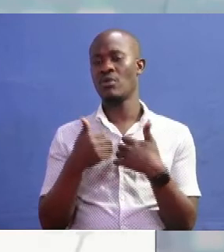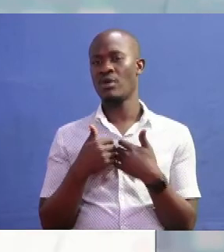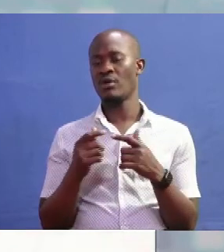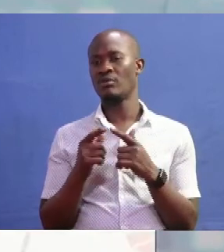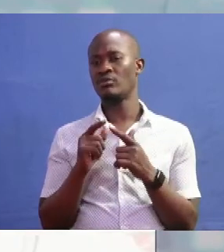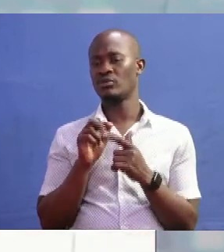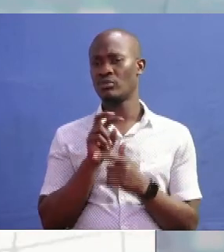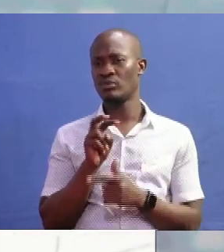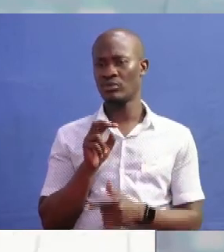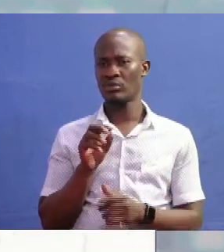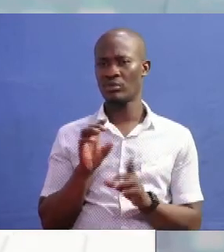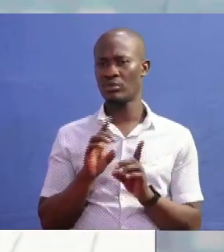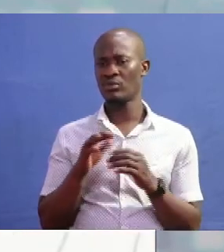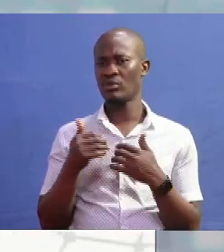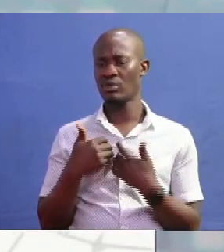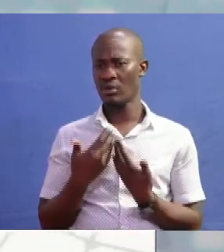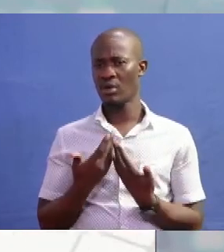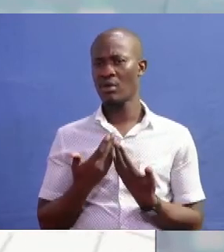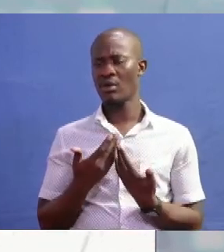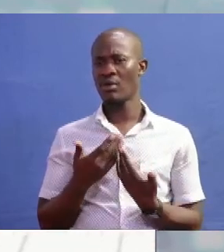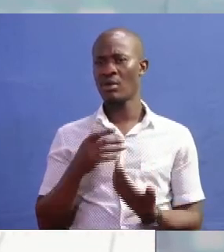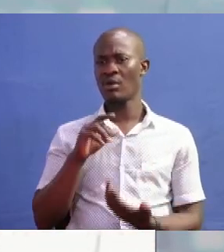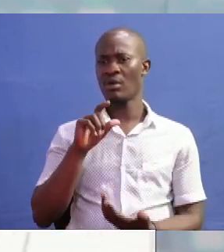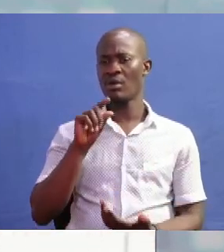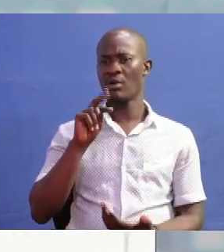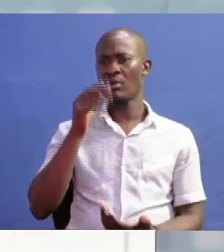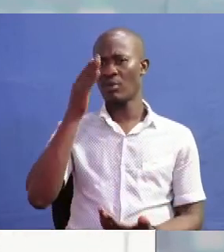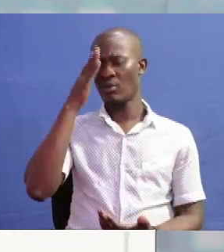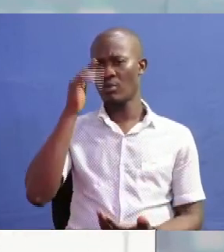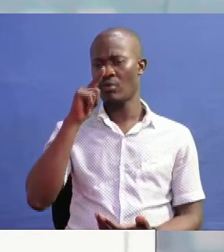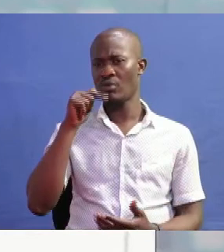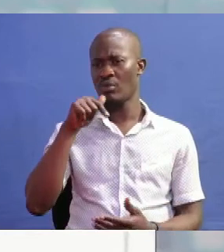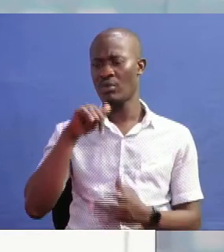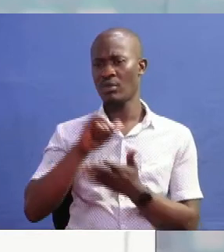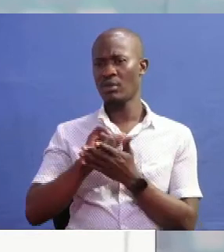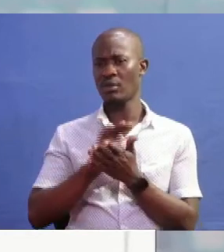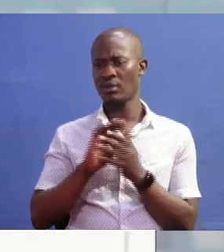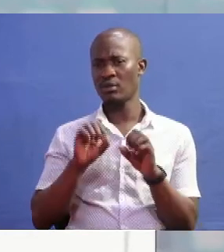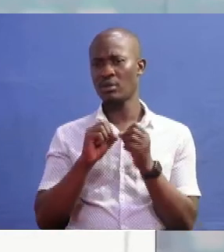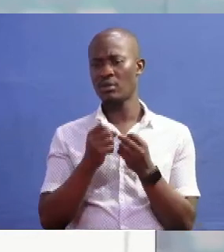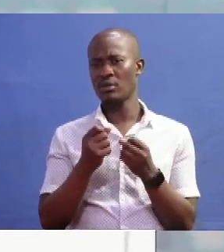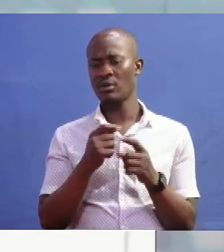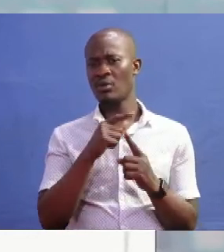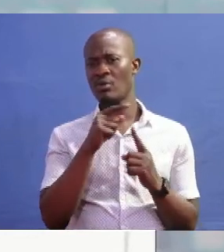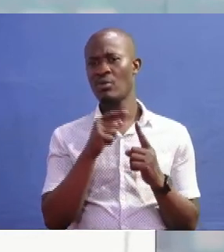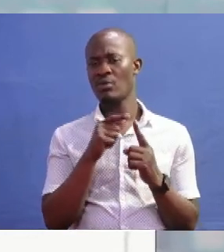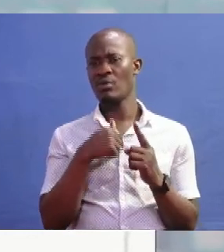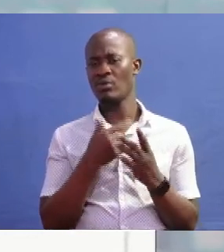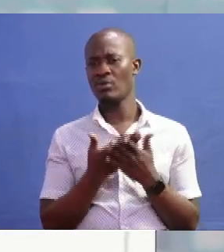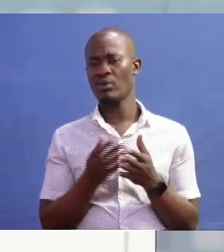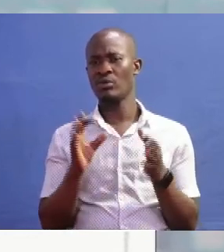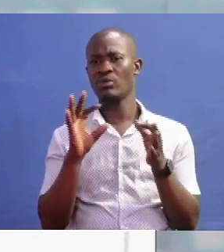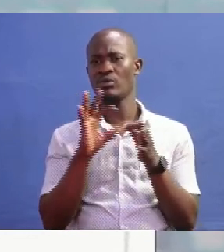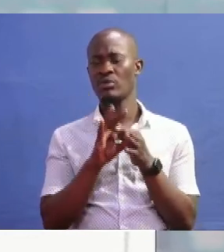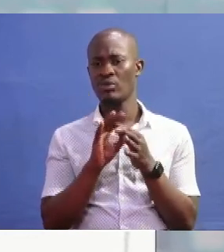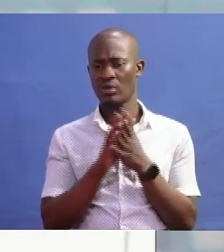at do you have guarantors in that circle? So do you have people you know who are in that circle? Because again, when you join a circle,